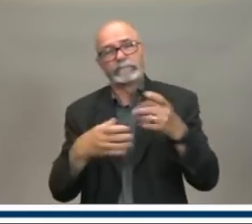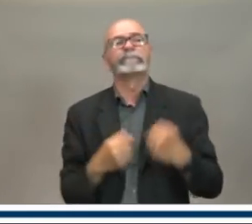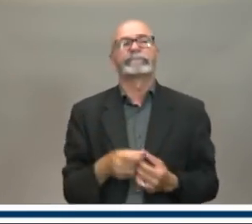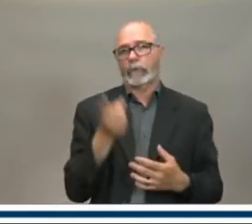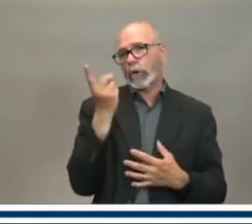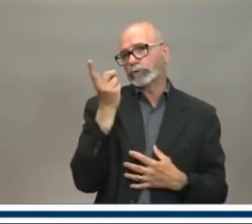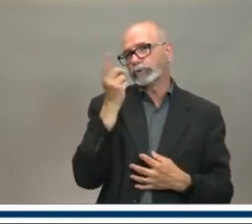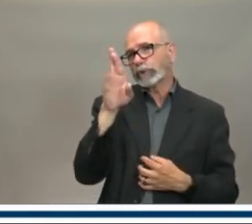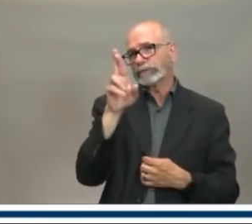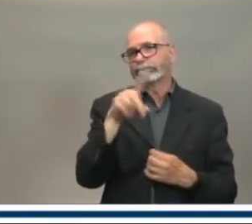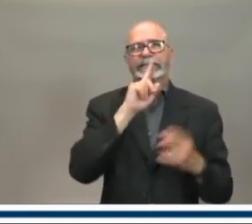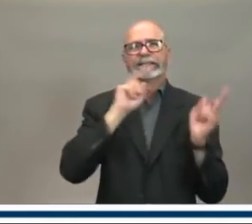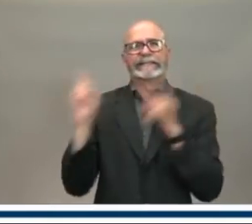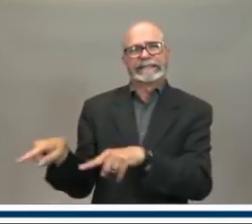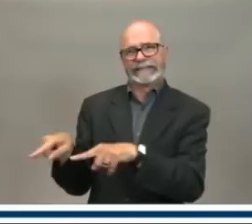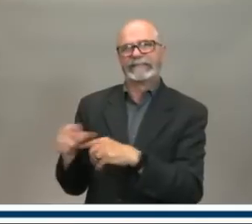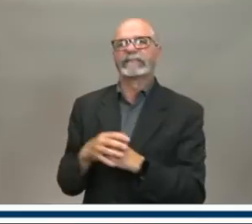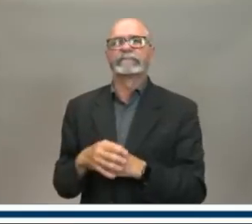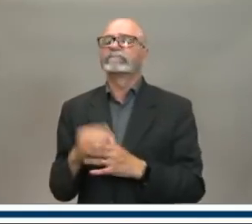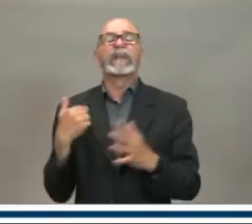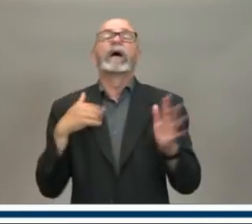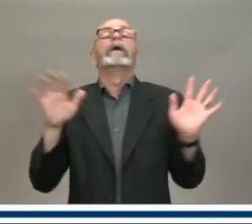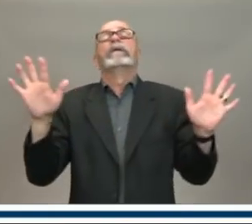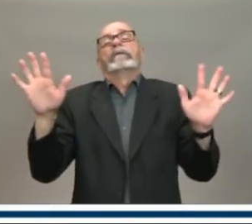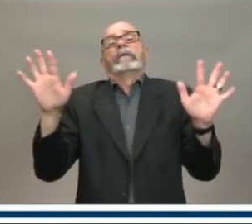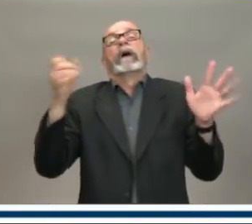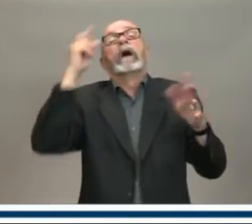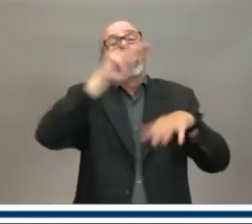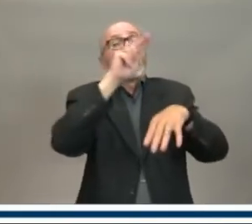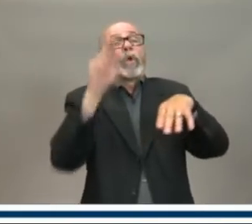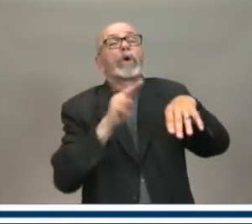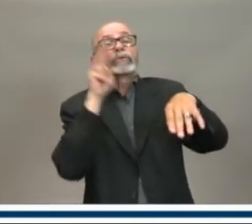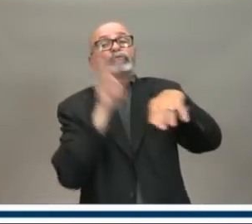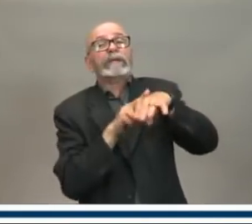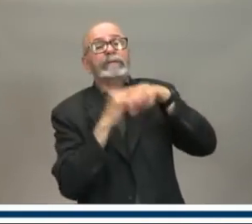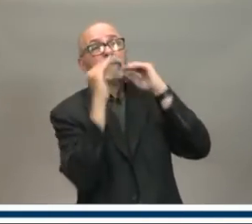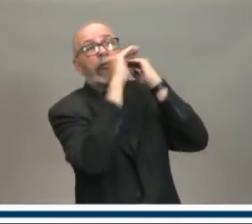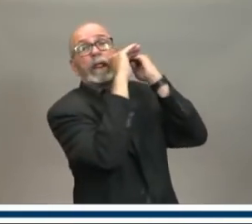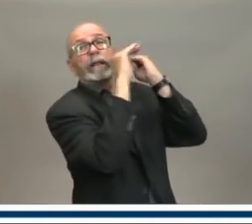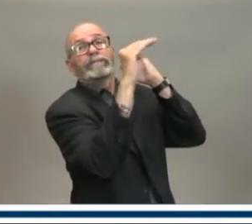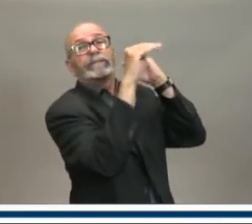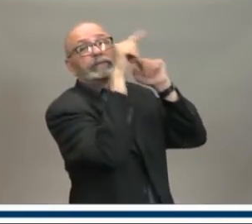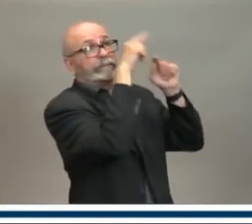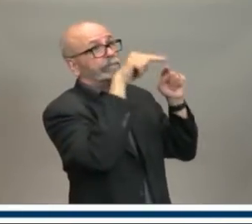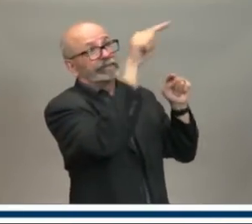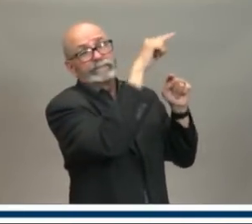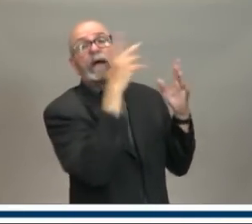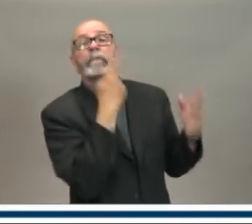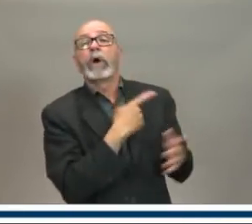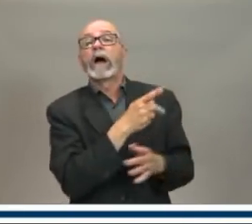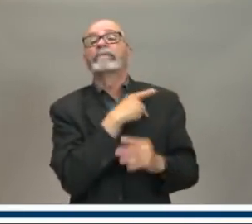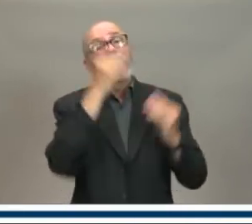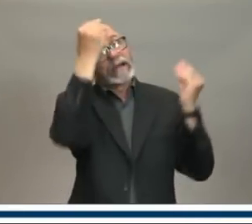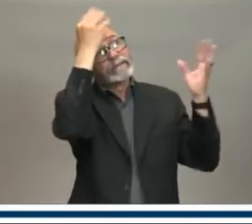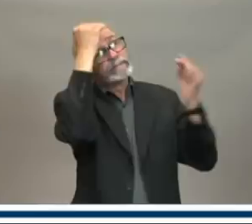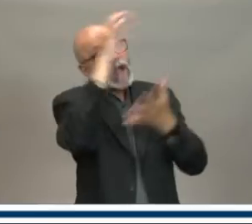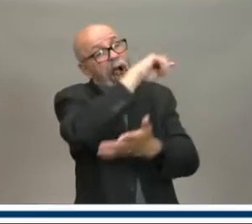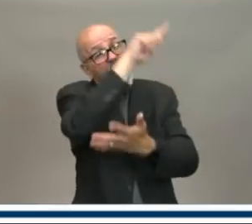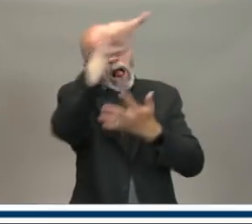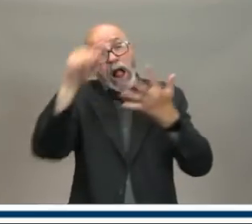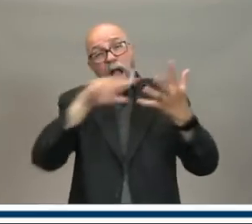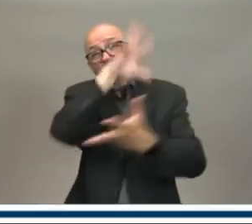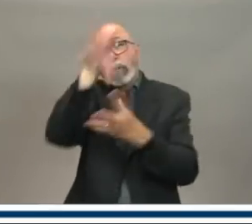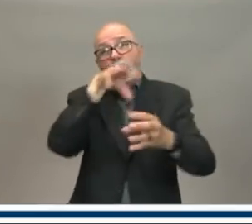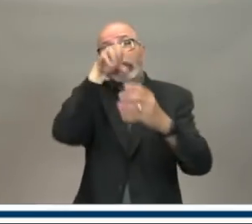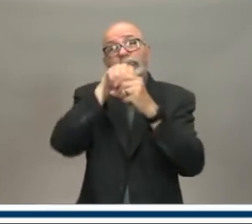at a national and provincial level about how we collect, get health data with racial or cultural